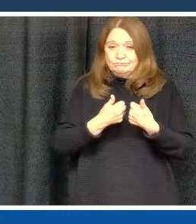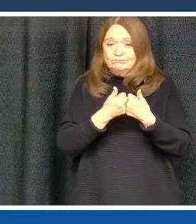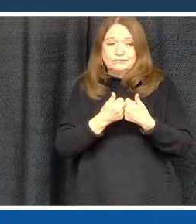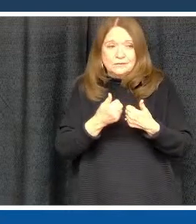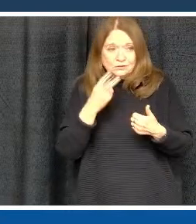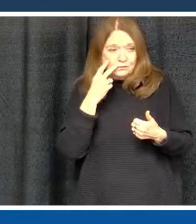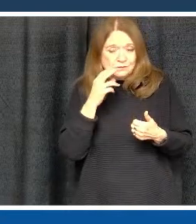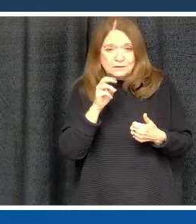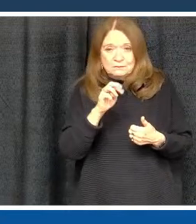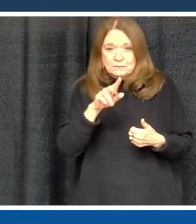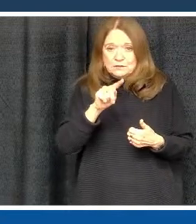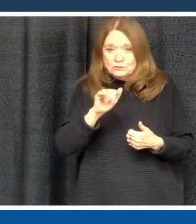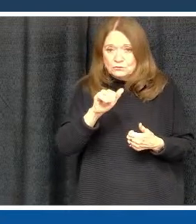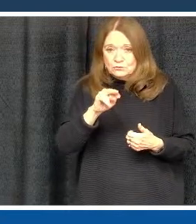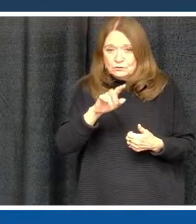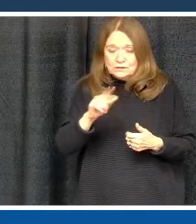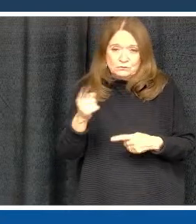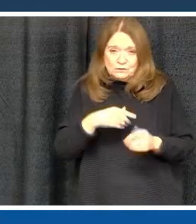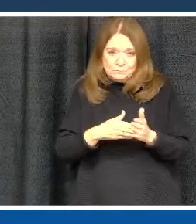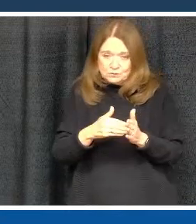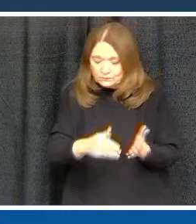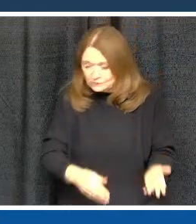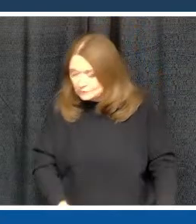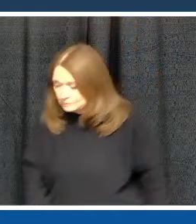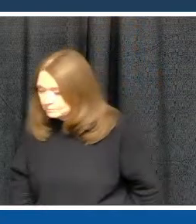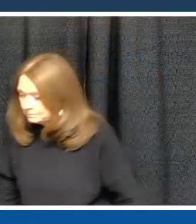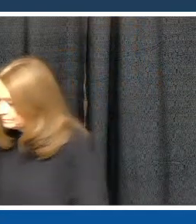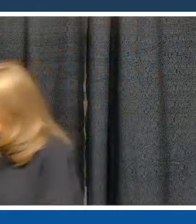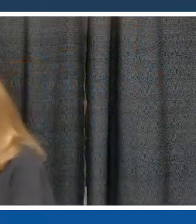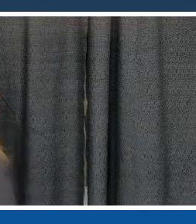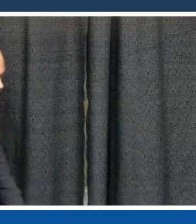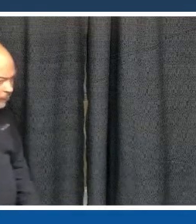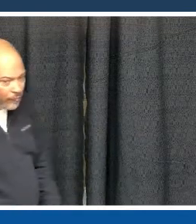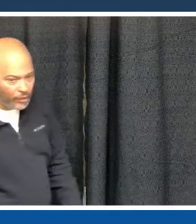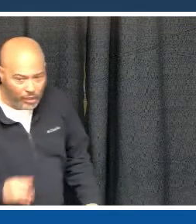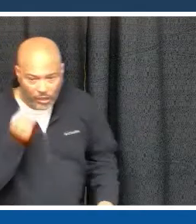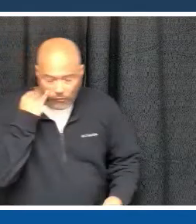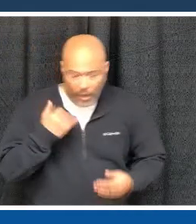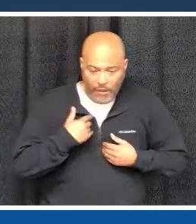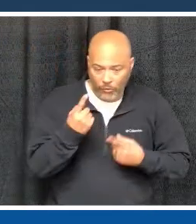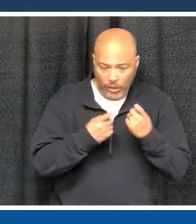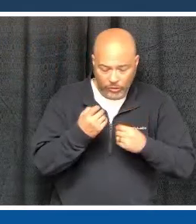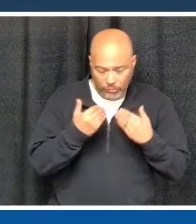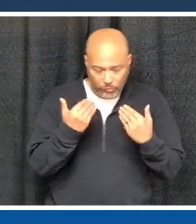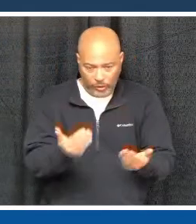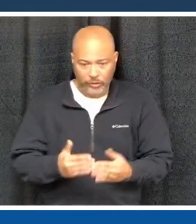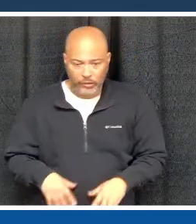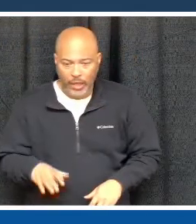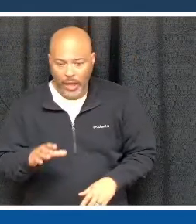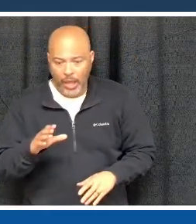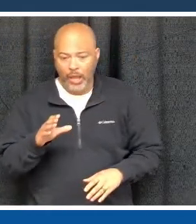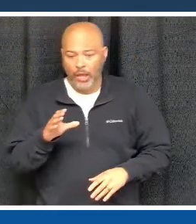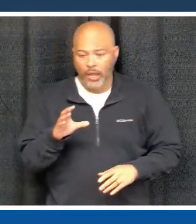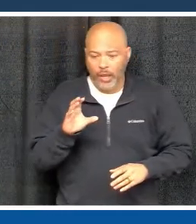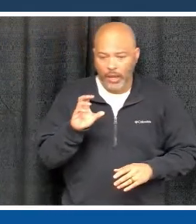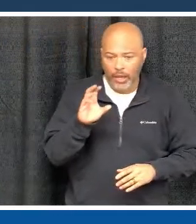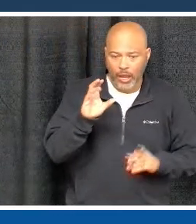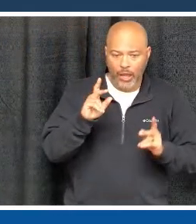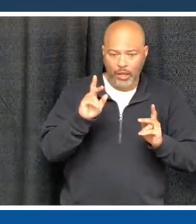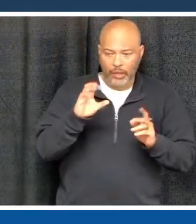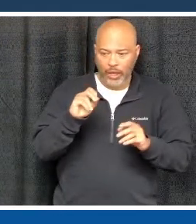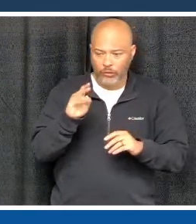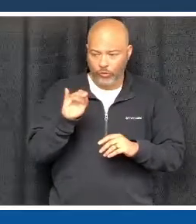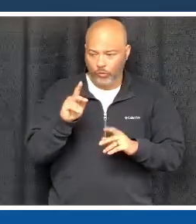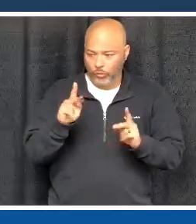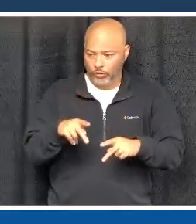with often. So I'm here if you have any questions. We do. Councilperson Streetman, you have the floor. Thank you.